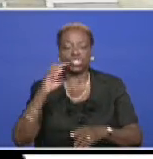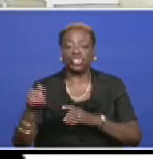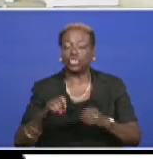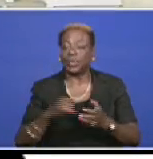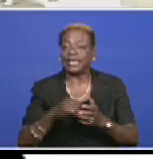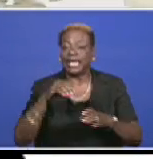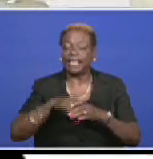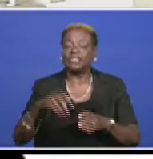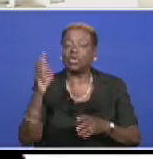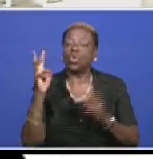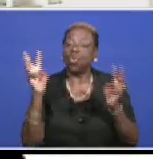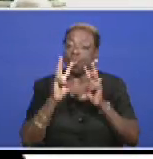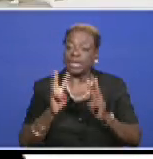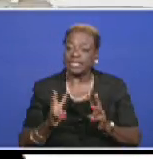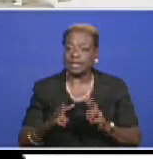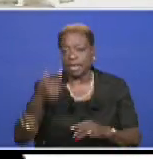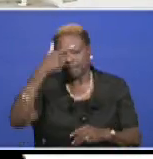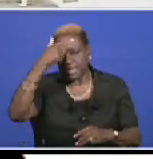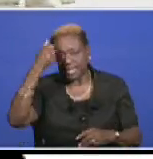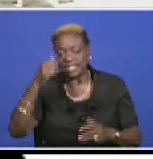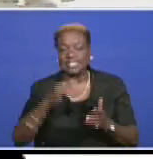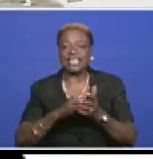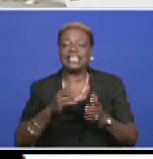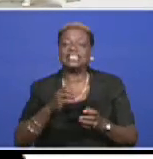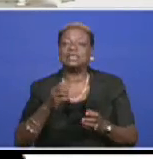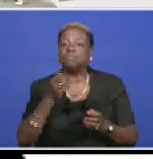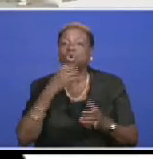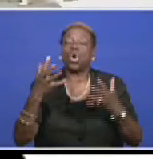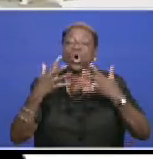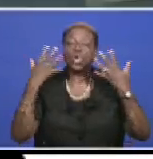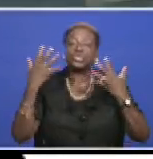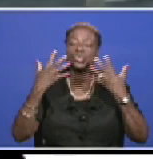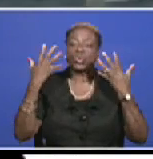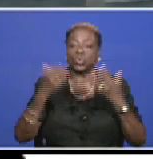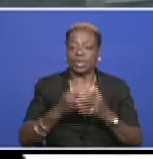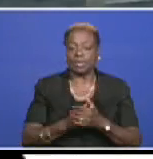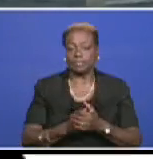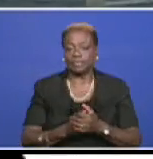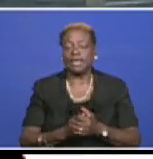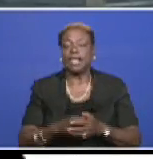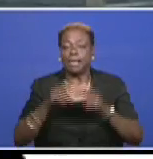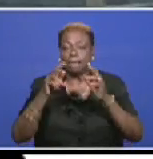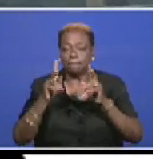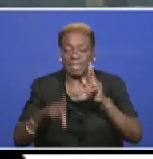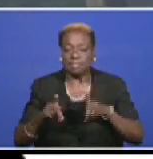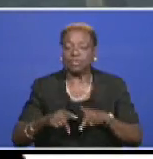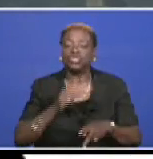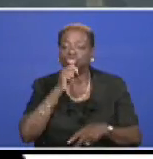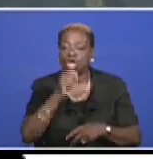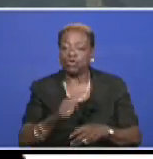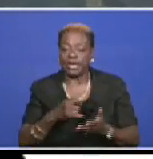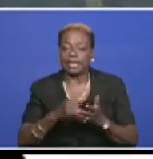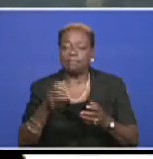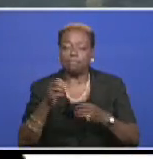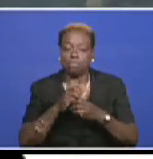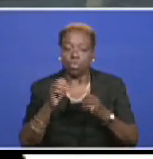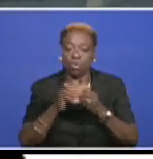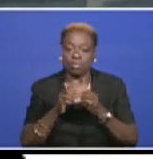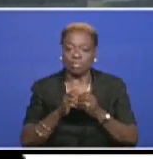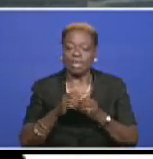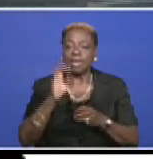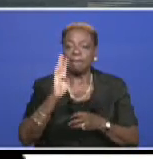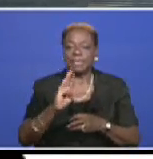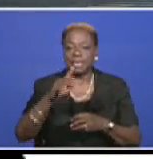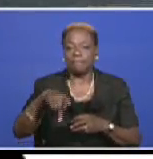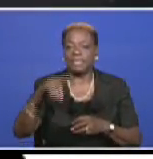the winter is more cold, so the people, they'll tolerate that more instead of the summer. While power has been restored to the island, BPL says they're